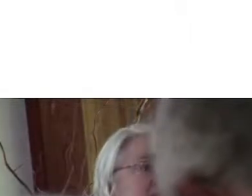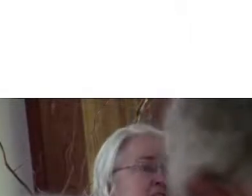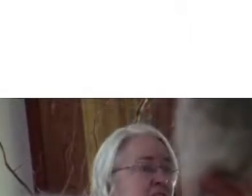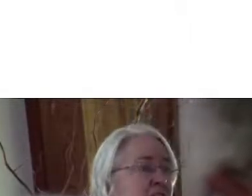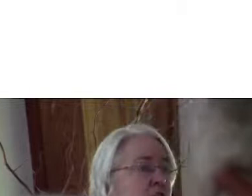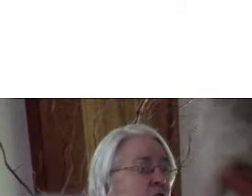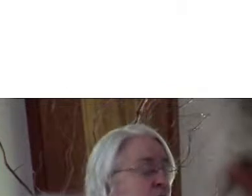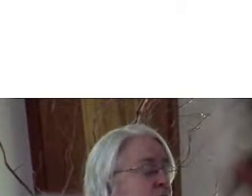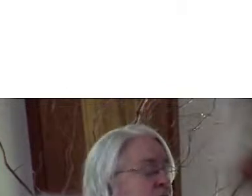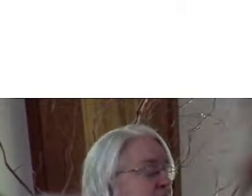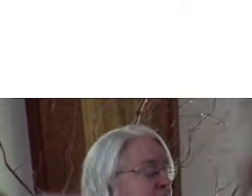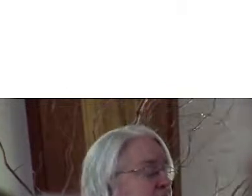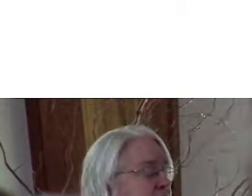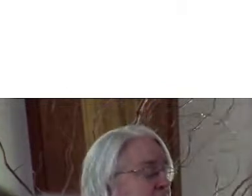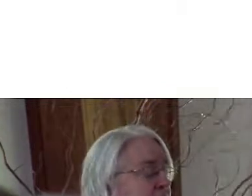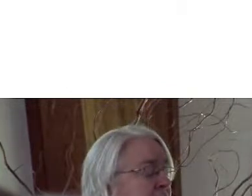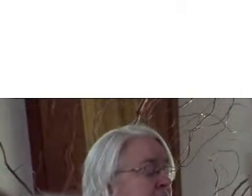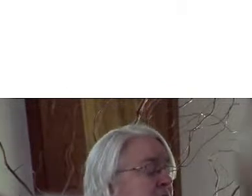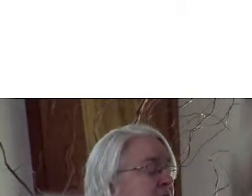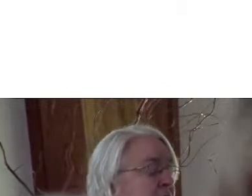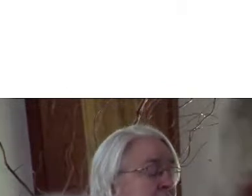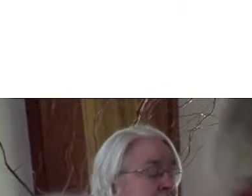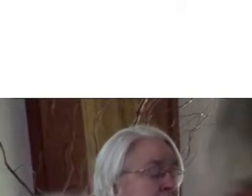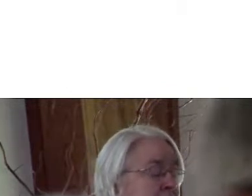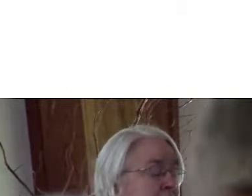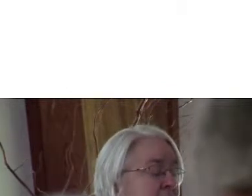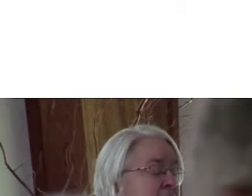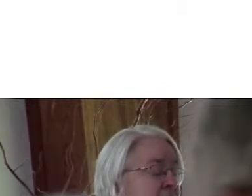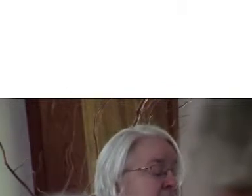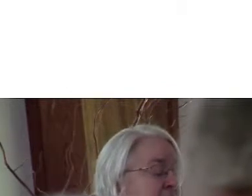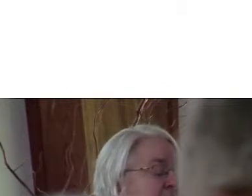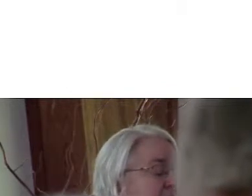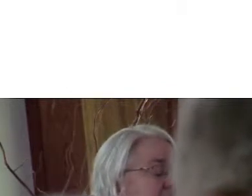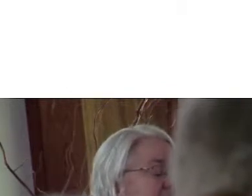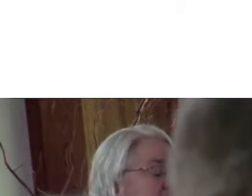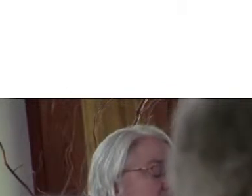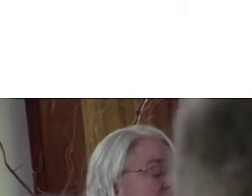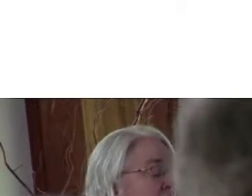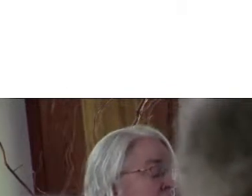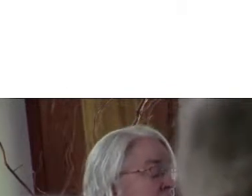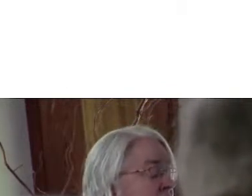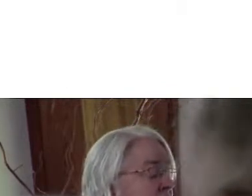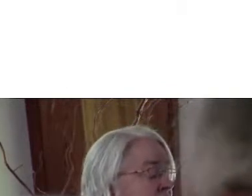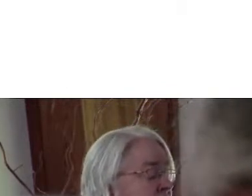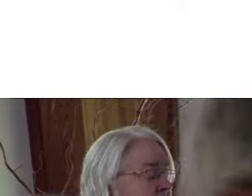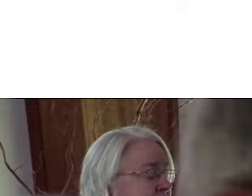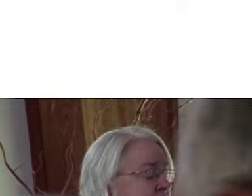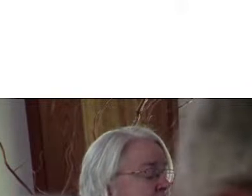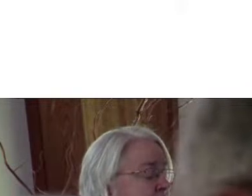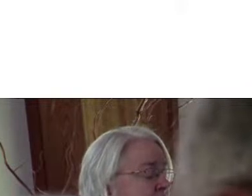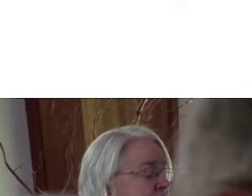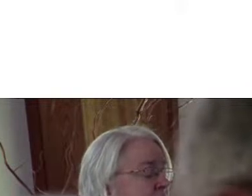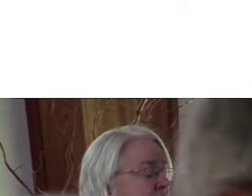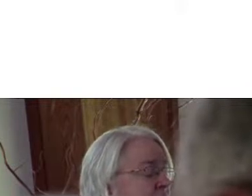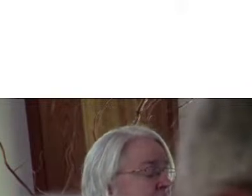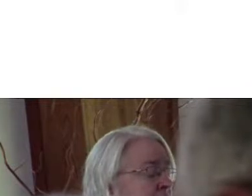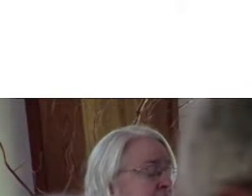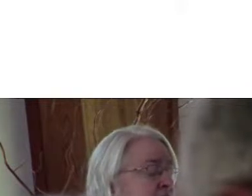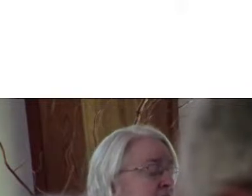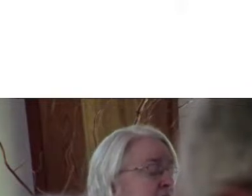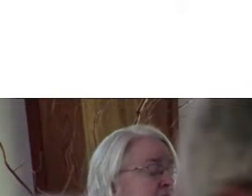that elusive spark. If they ask what I did